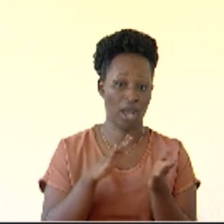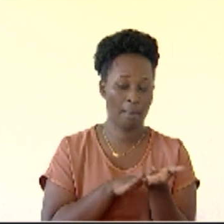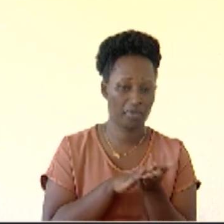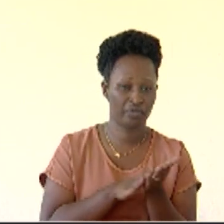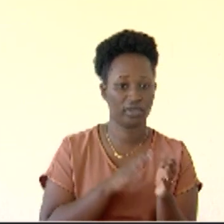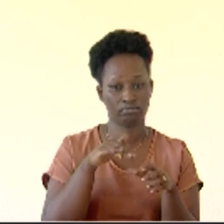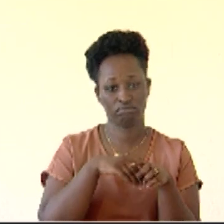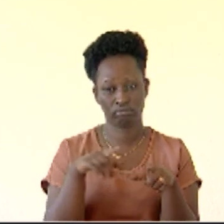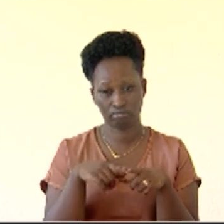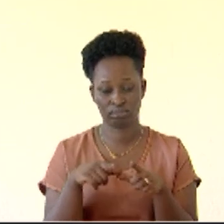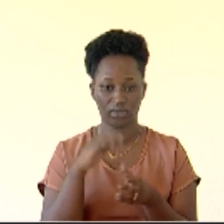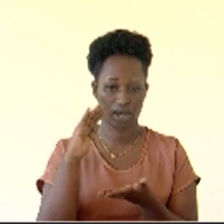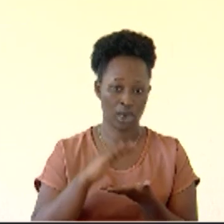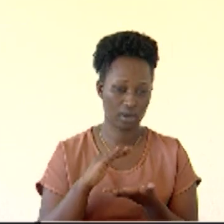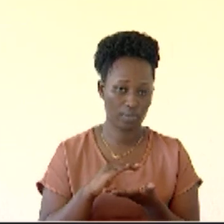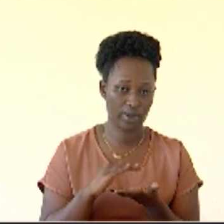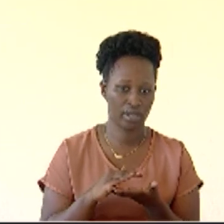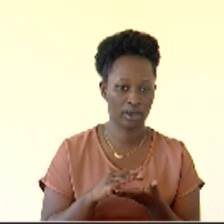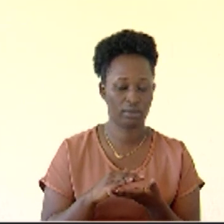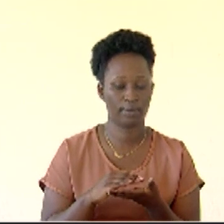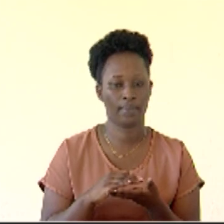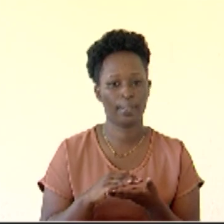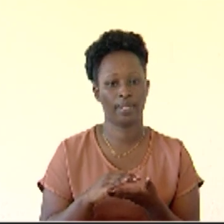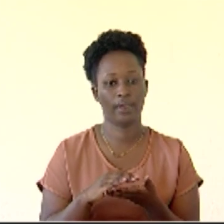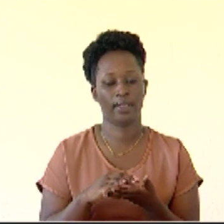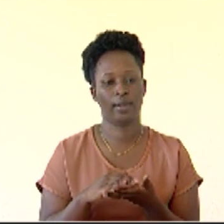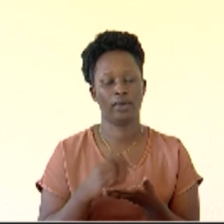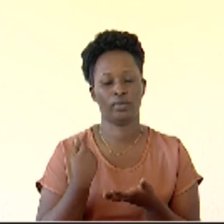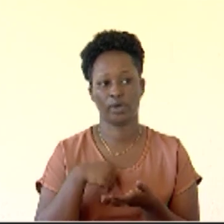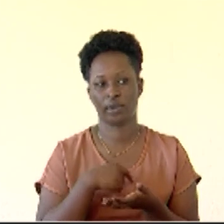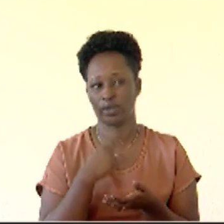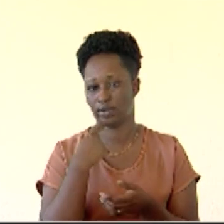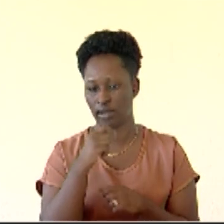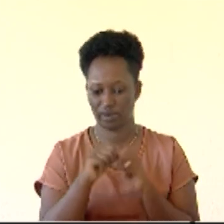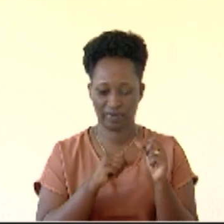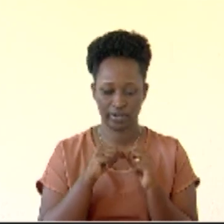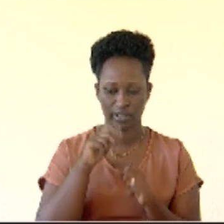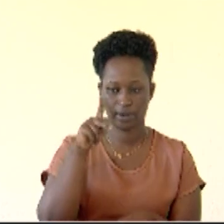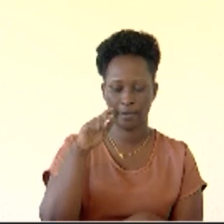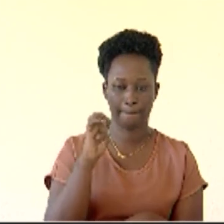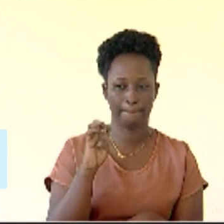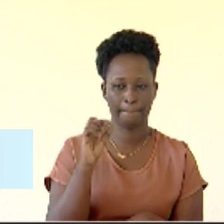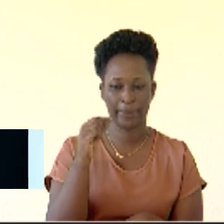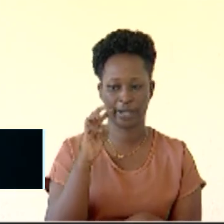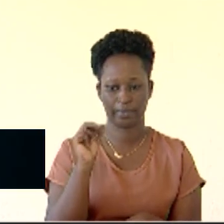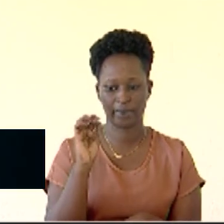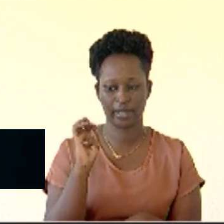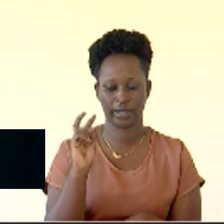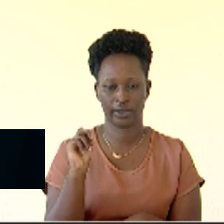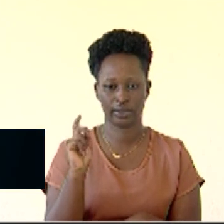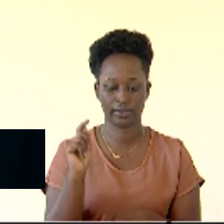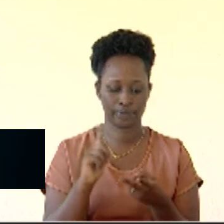about excitement, talked about a plateau, I talked about orgasm, we talked